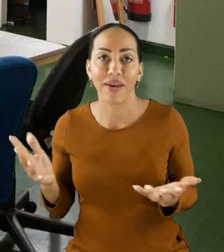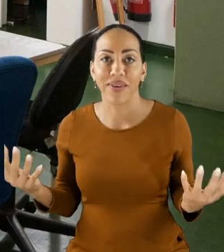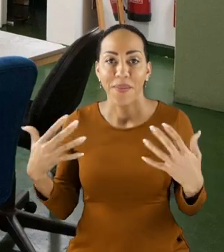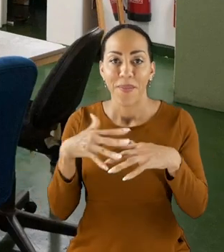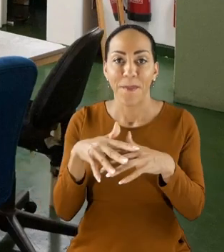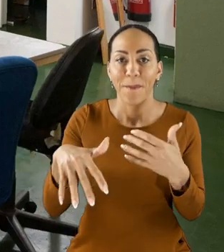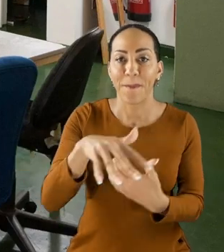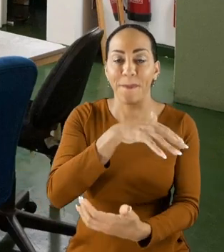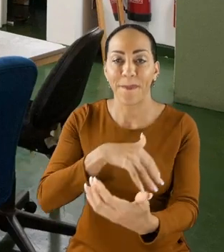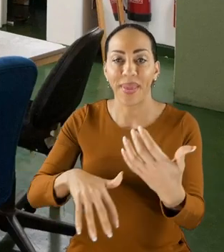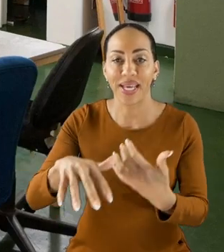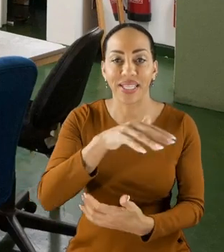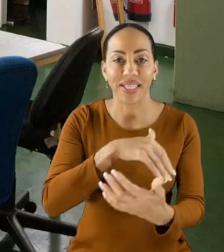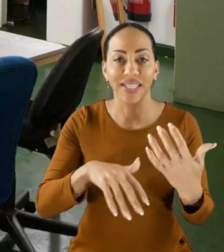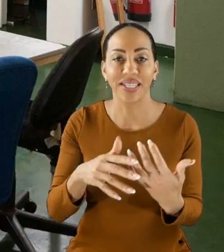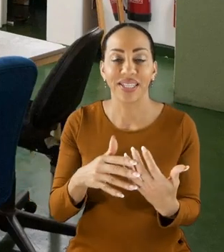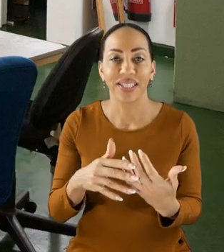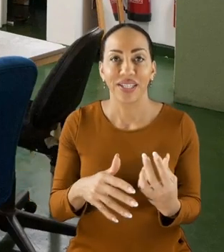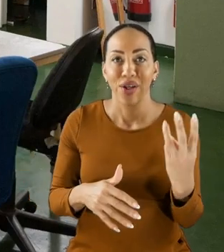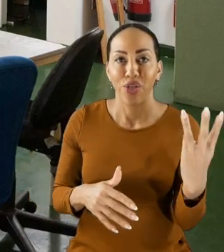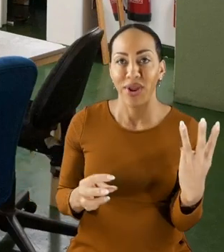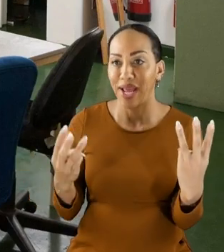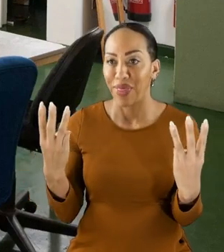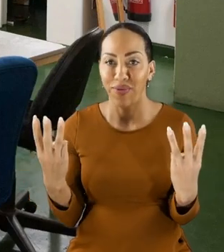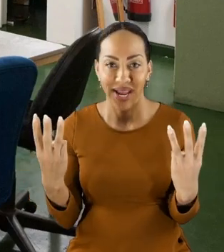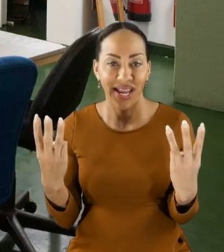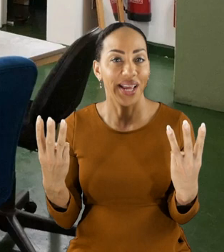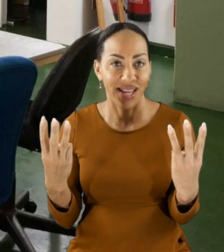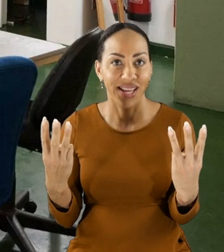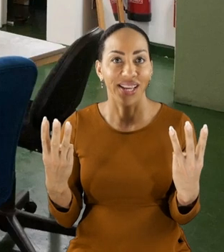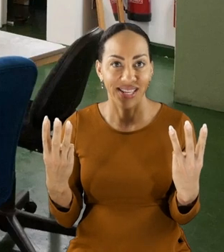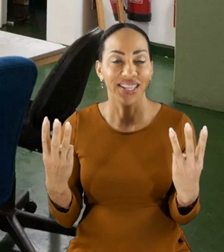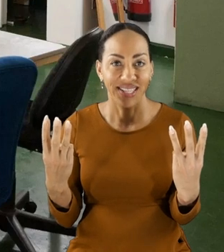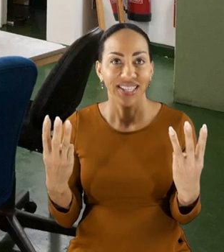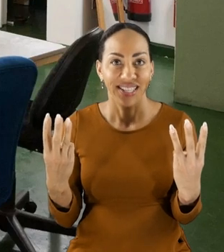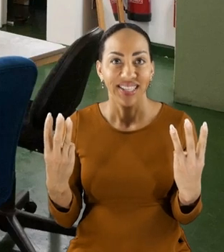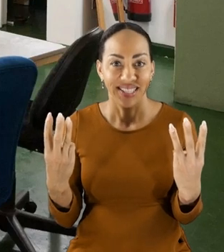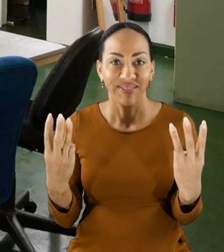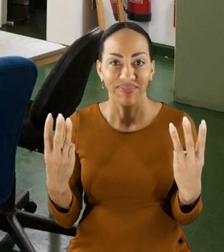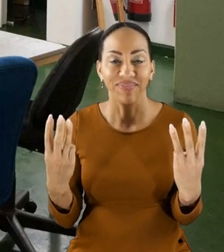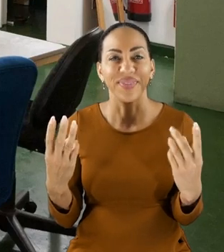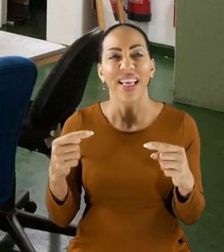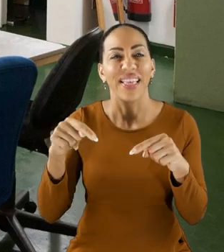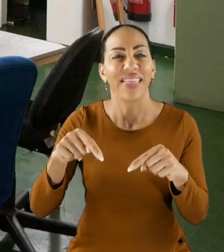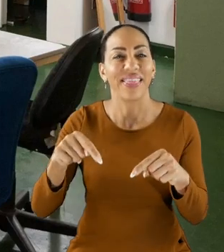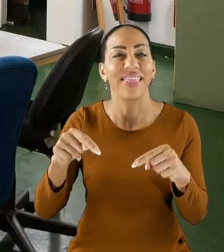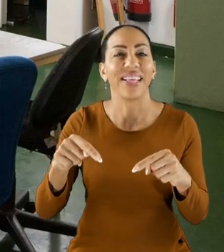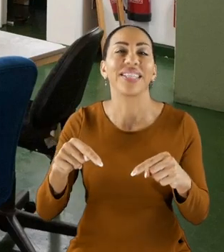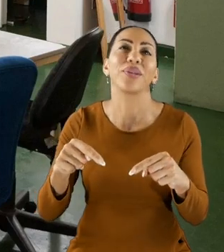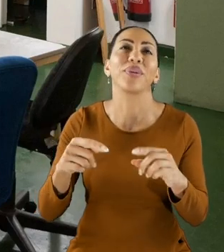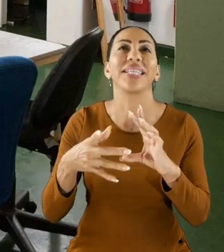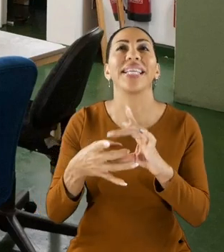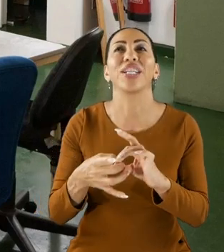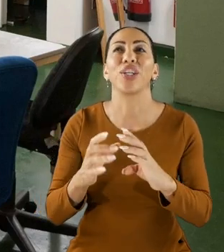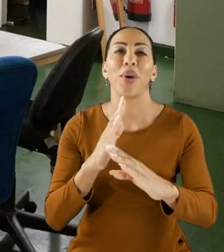with live material. So the three performers on the right, they are actually playing the characters on the left as well, dressed up as a kind of the piece